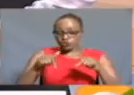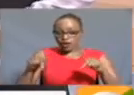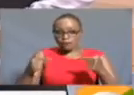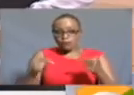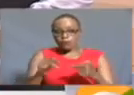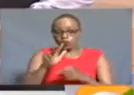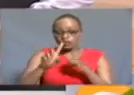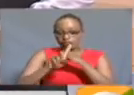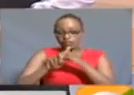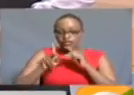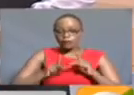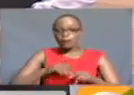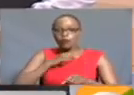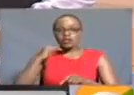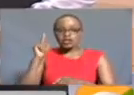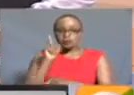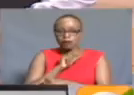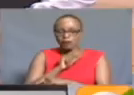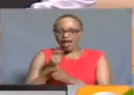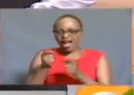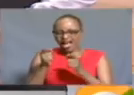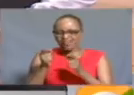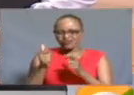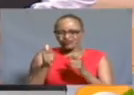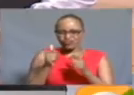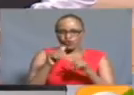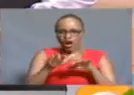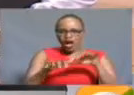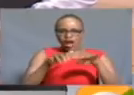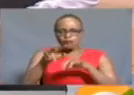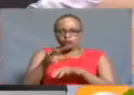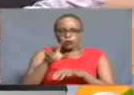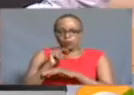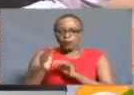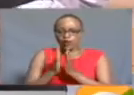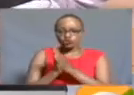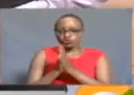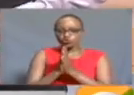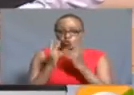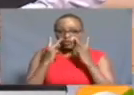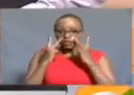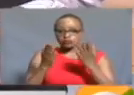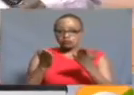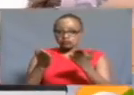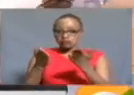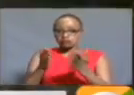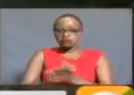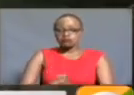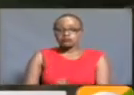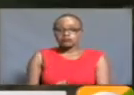six people have been killed and several animals stolen. Here's that story with Makori Ongechi.